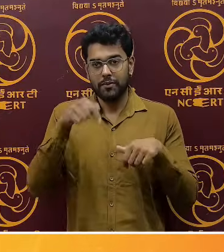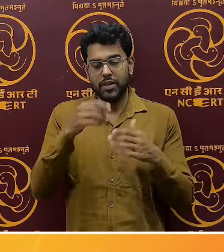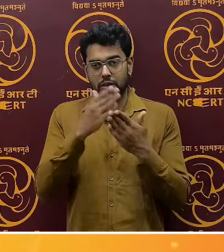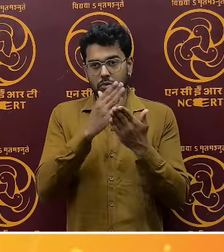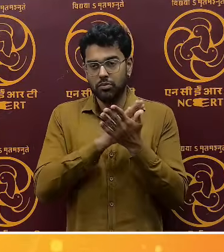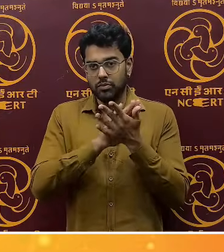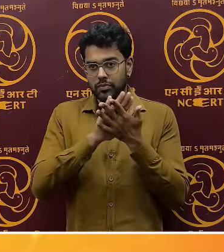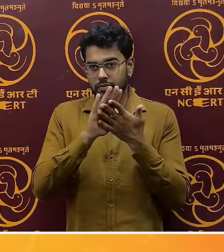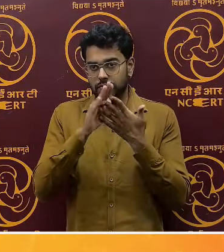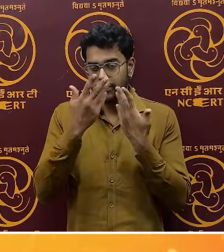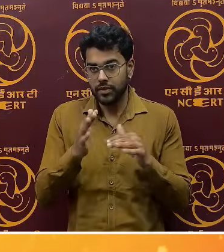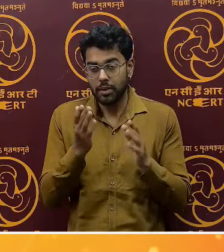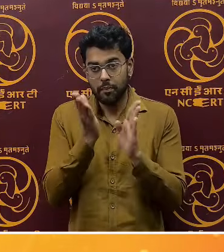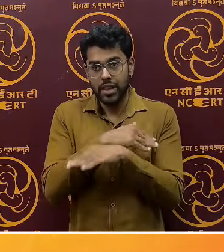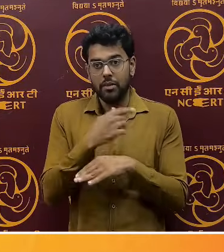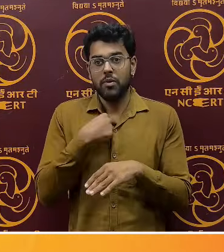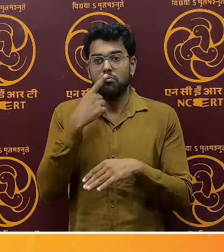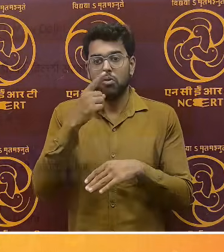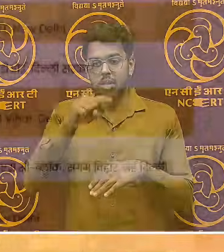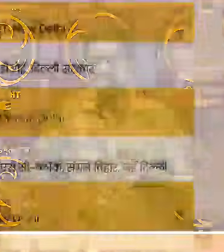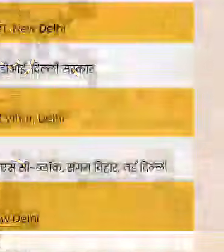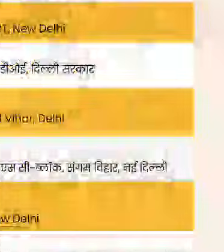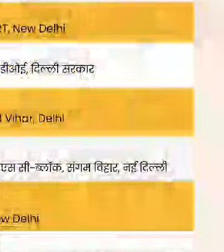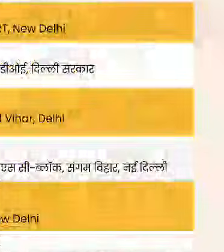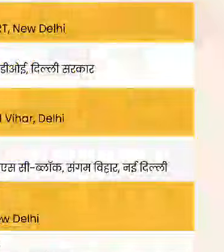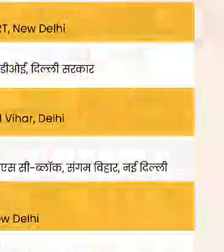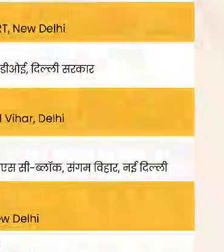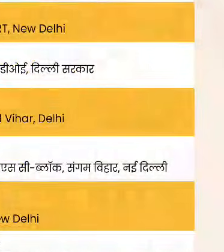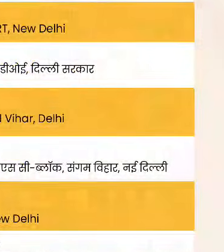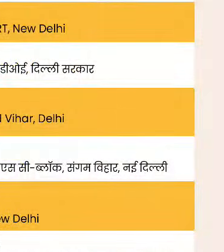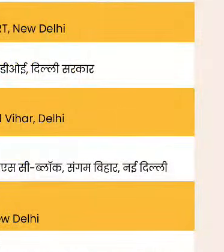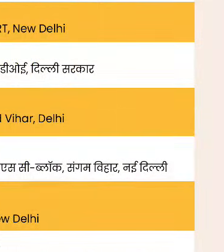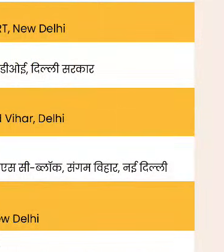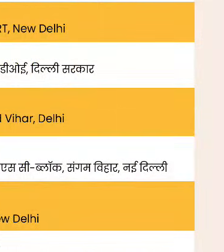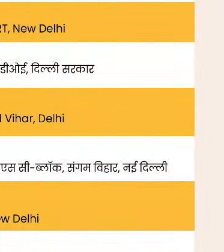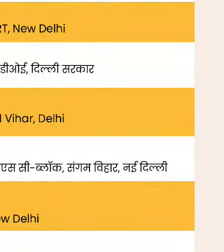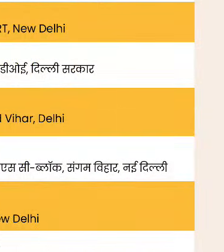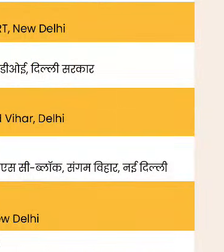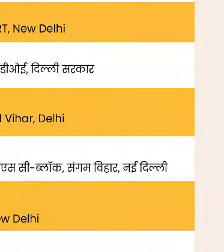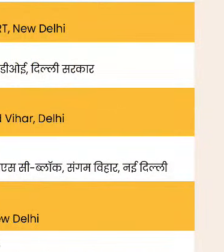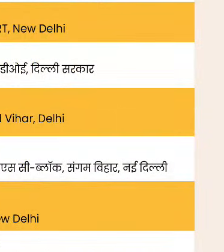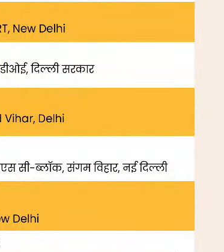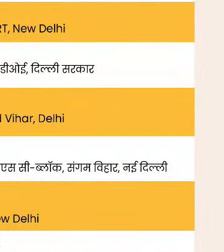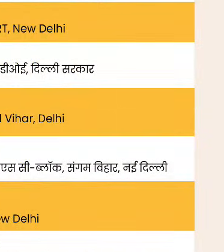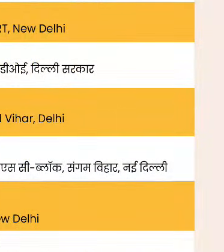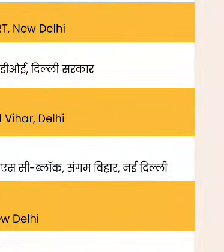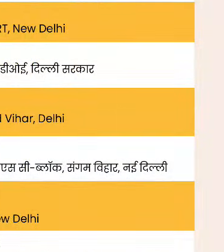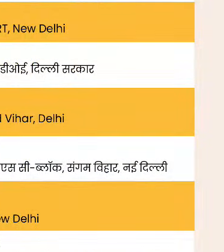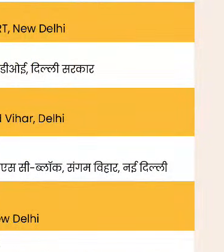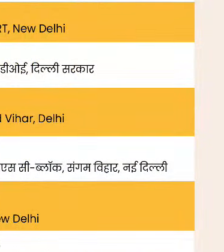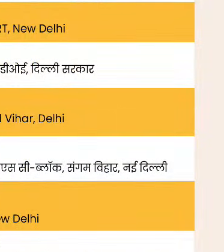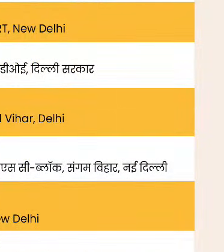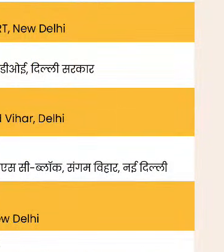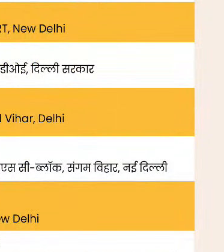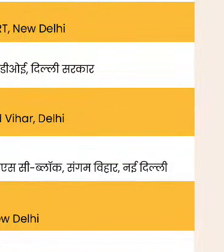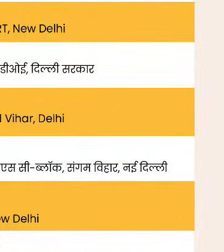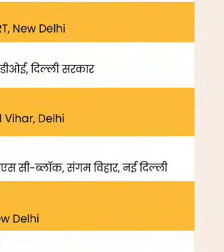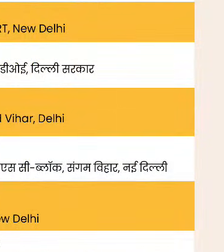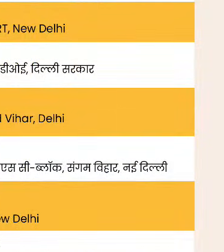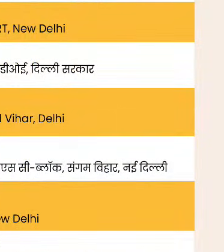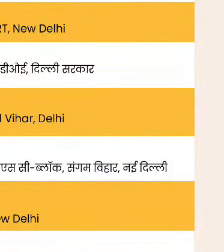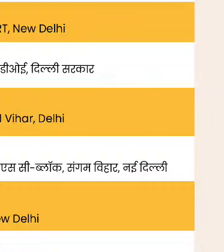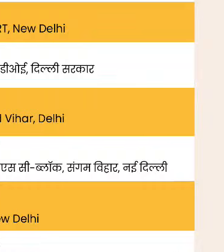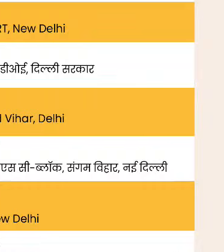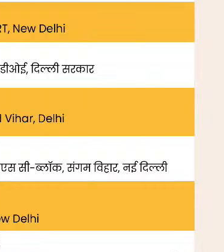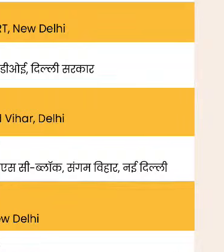I just want to tell you what we have for you on this entire day on NCERT official. So at 11 a.m. we'll have